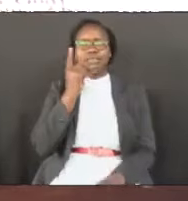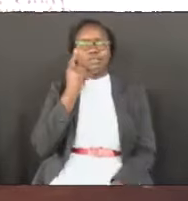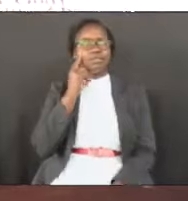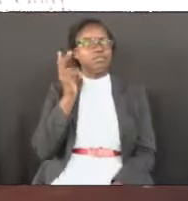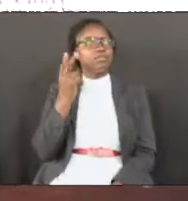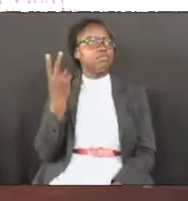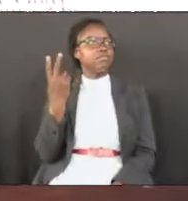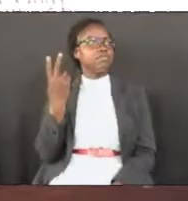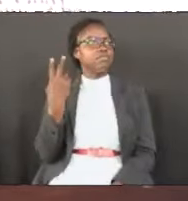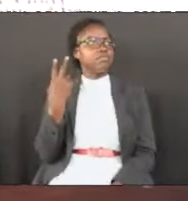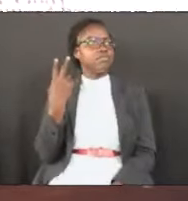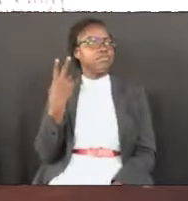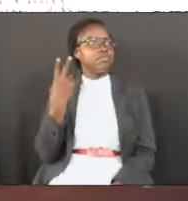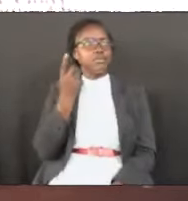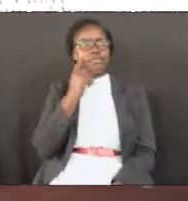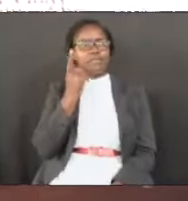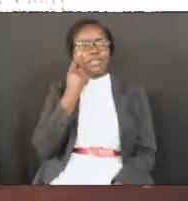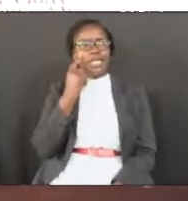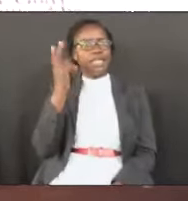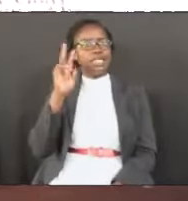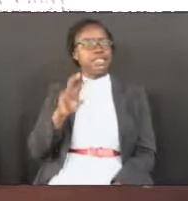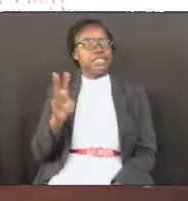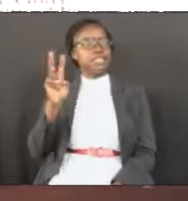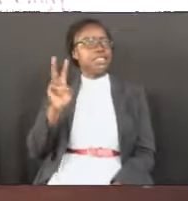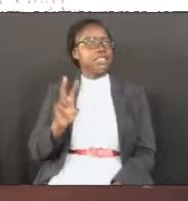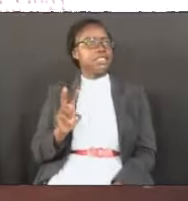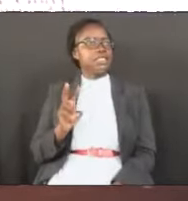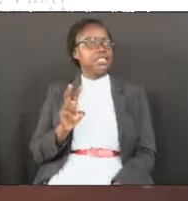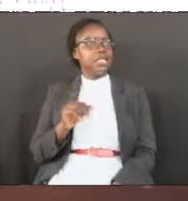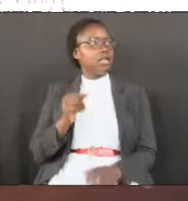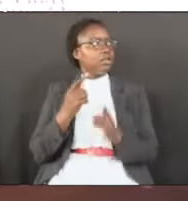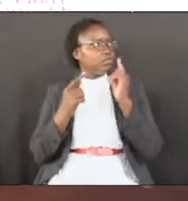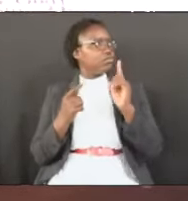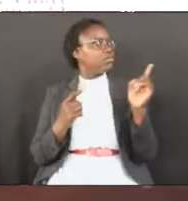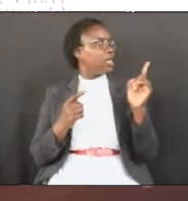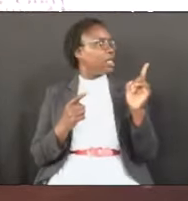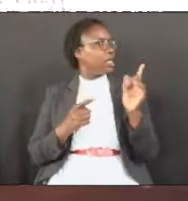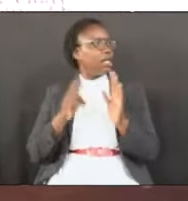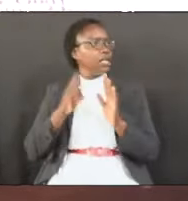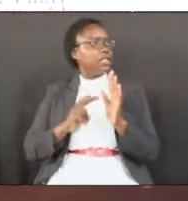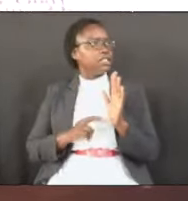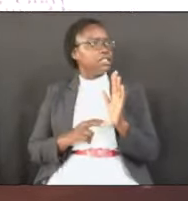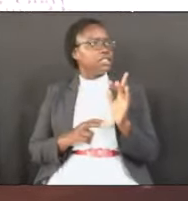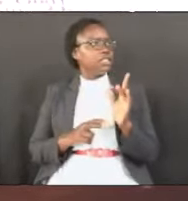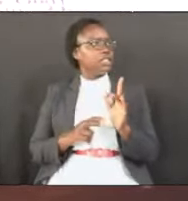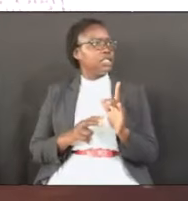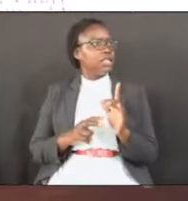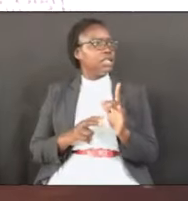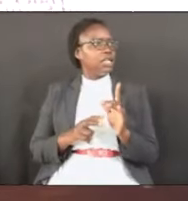good banner up here. Can you all of us read that banner? Okay, let's read 1, 2, start.